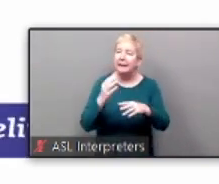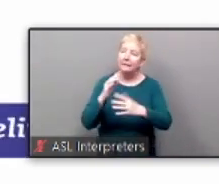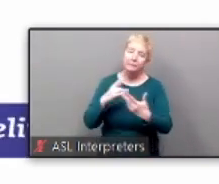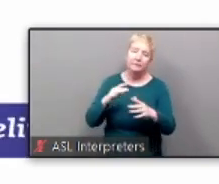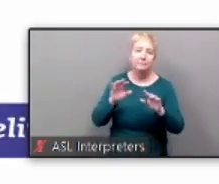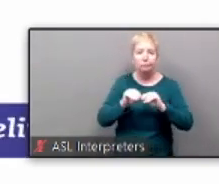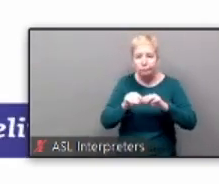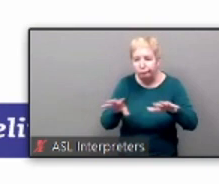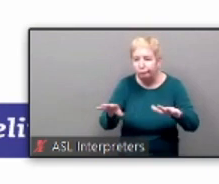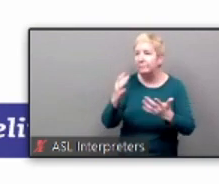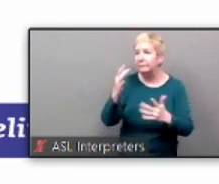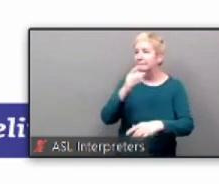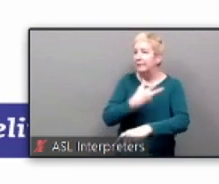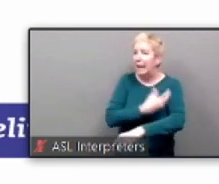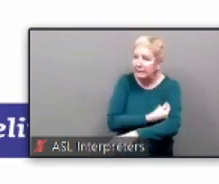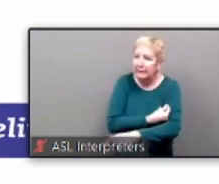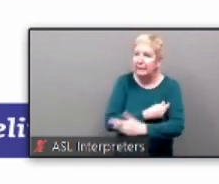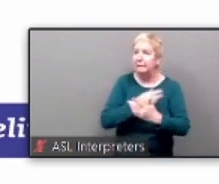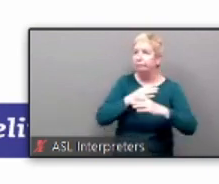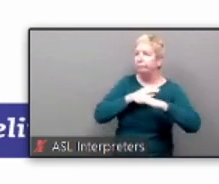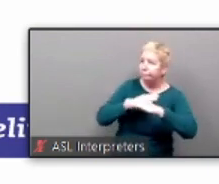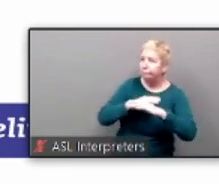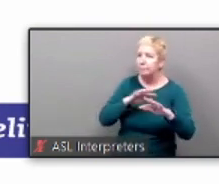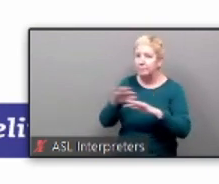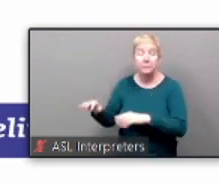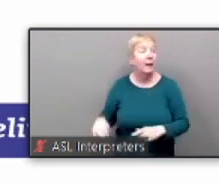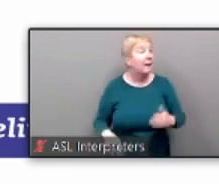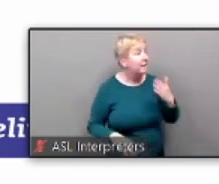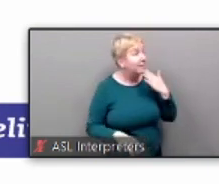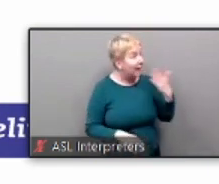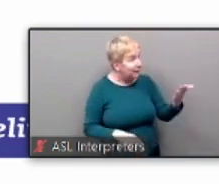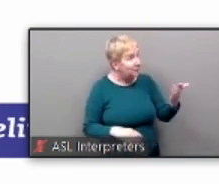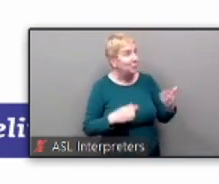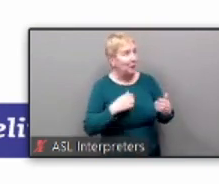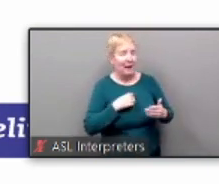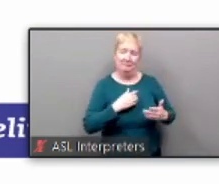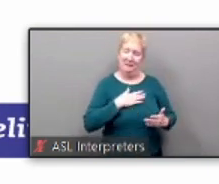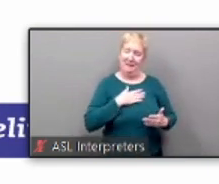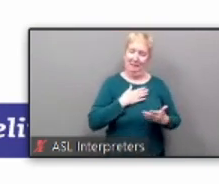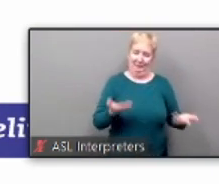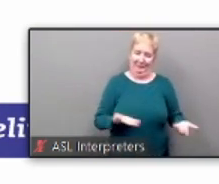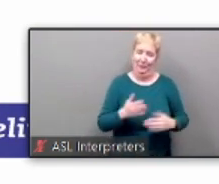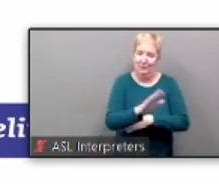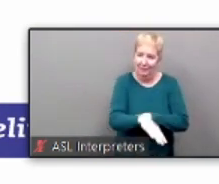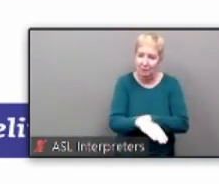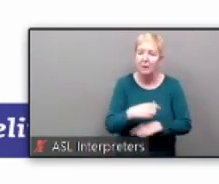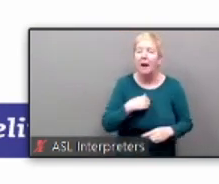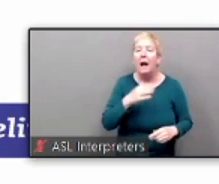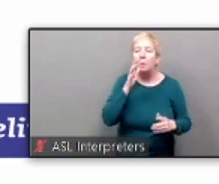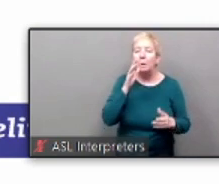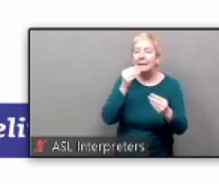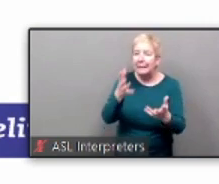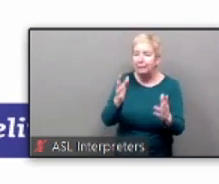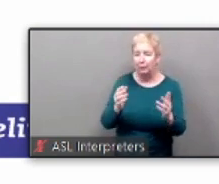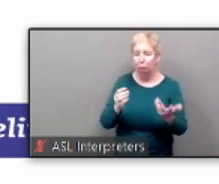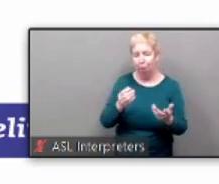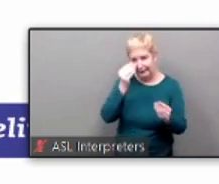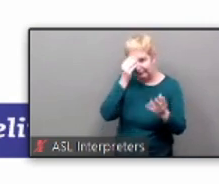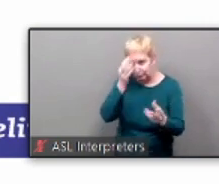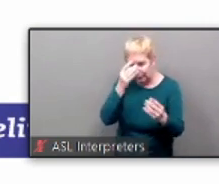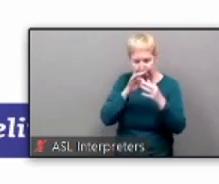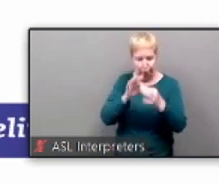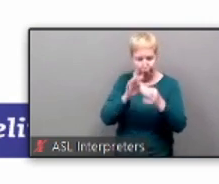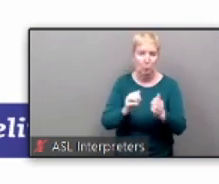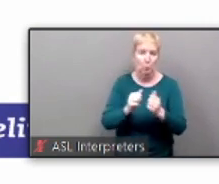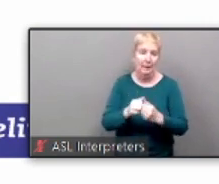Thank you, Secretary Collins. I'm happy to be here this afternoon. So I'm going to give a brief update on